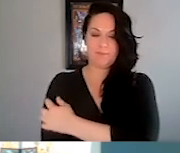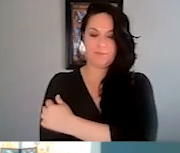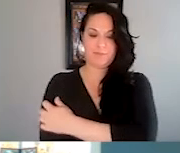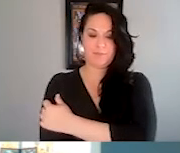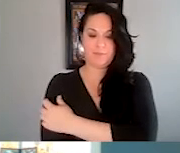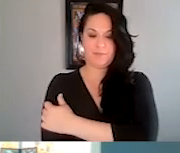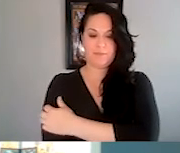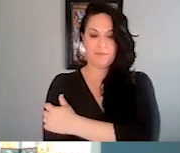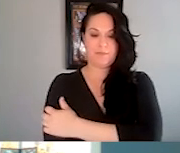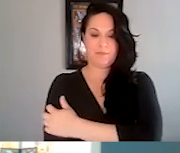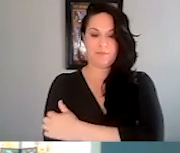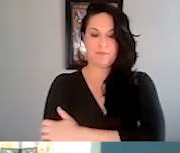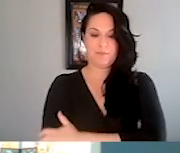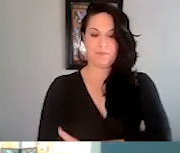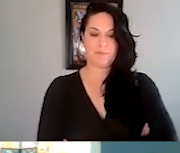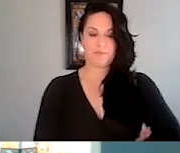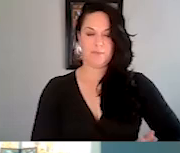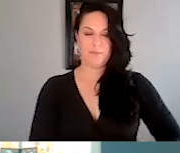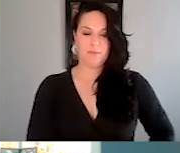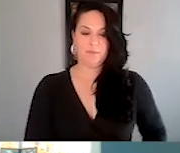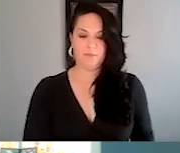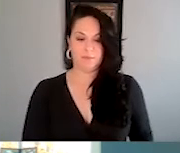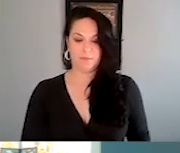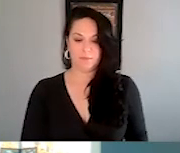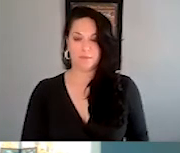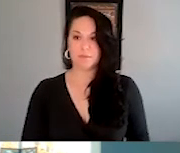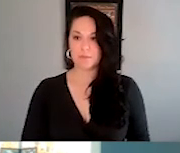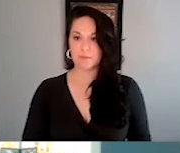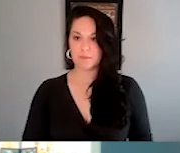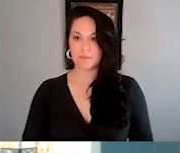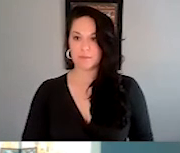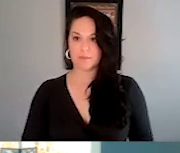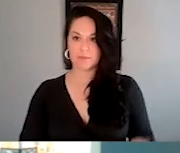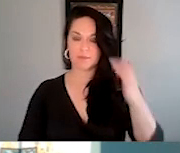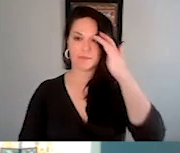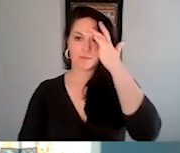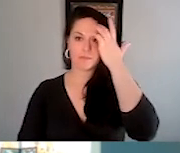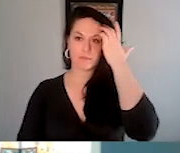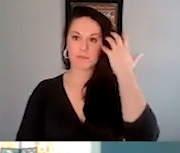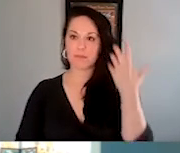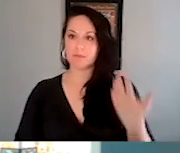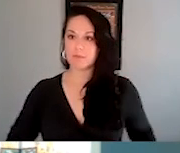state and said, hey, this stuff is unsafe and it's being mislabeled and we need to